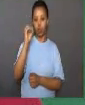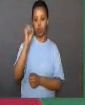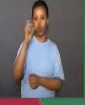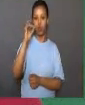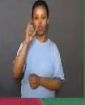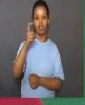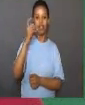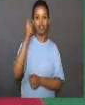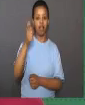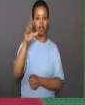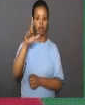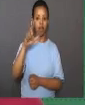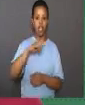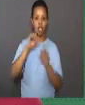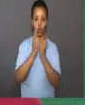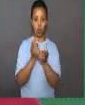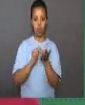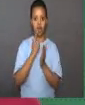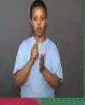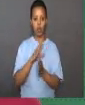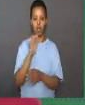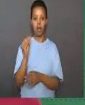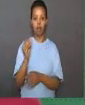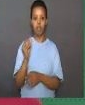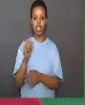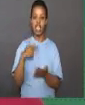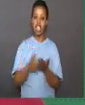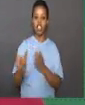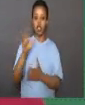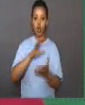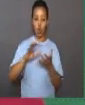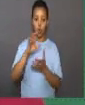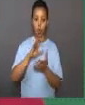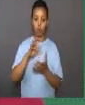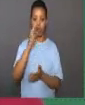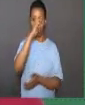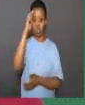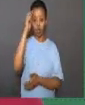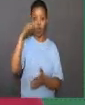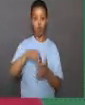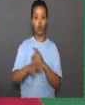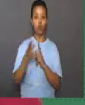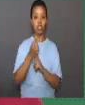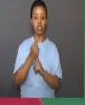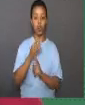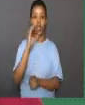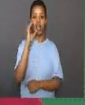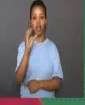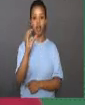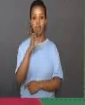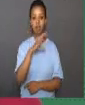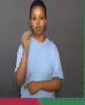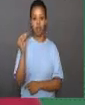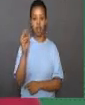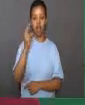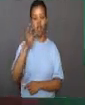A carbohydrate is called an organic compound because it contains carbon